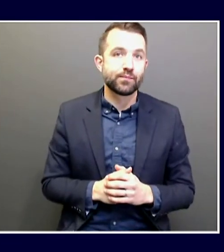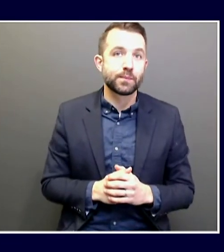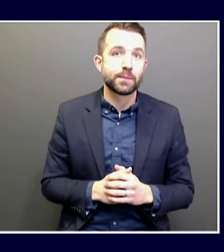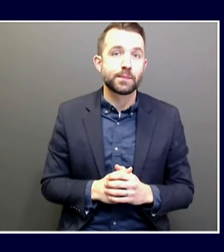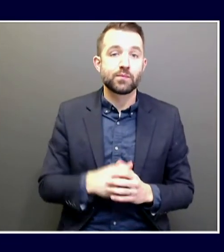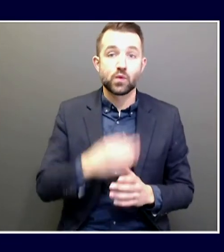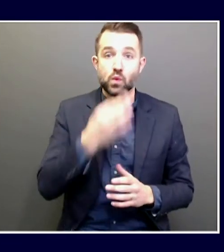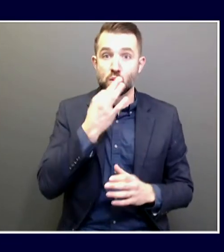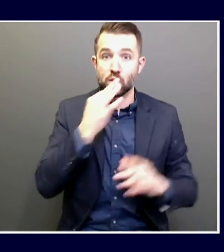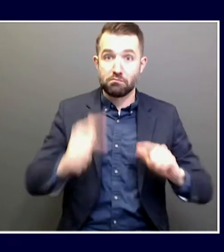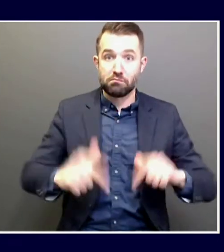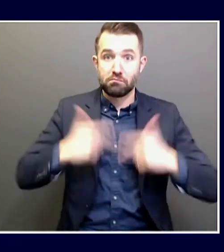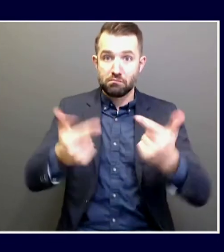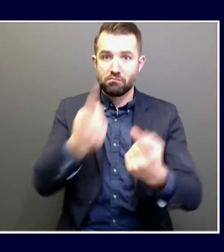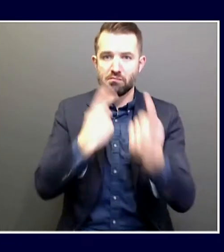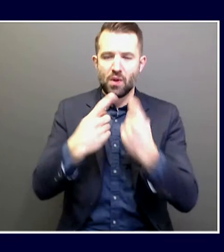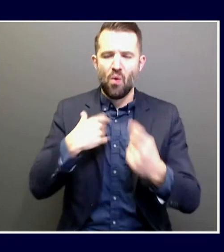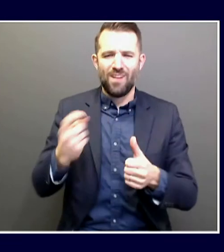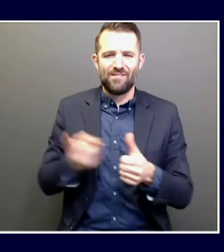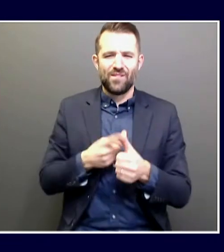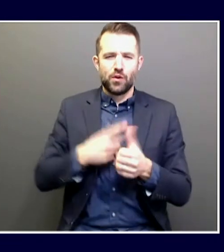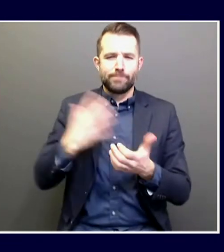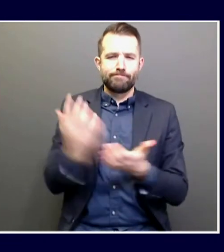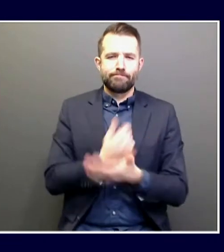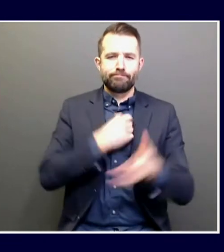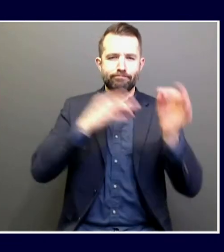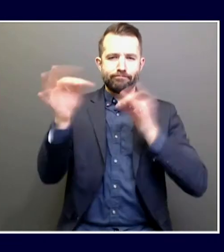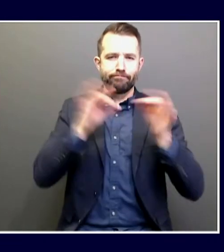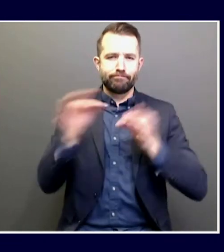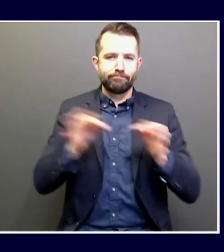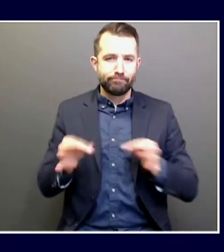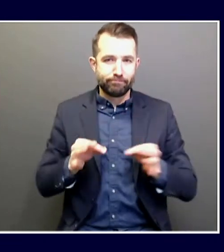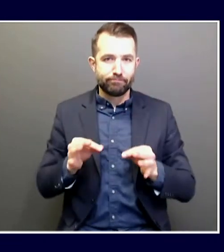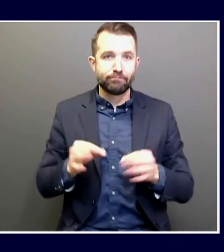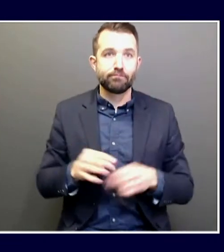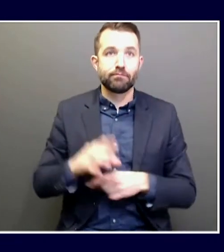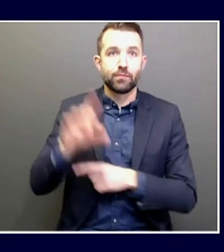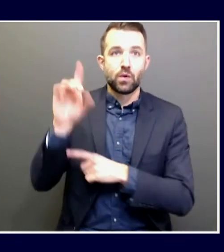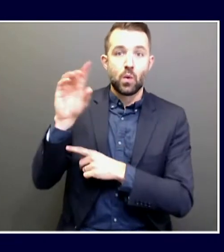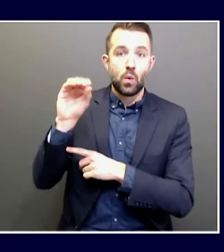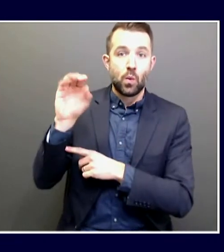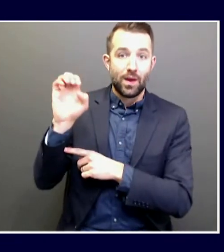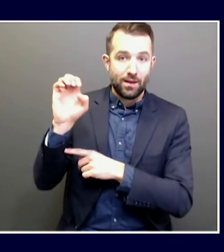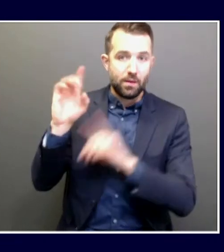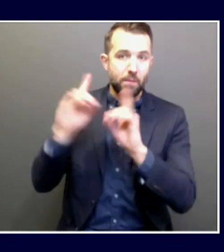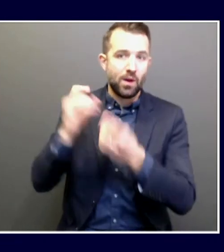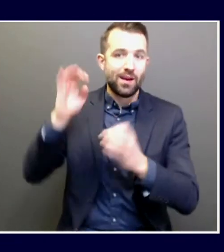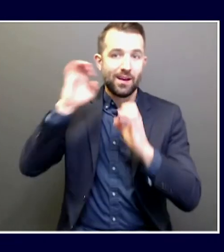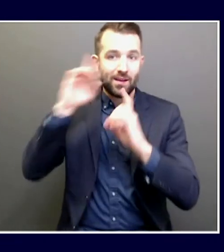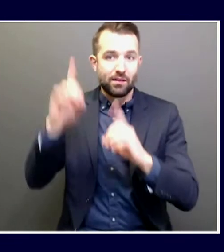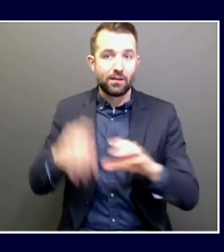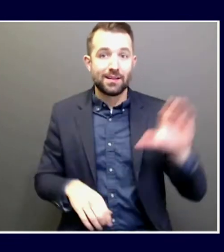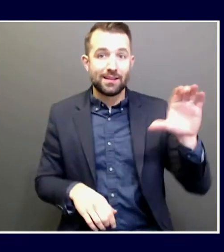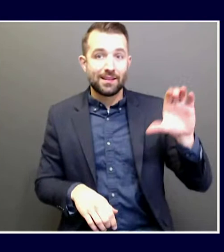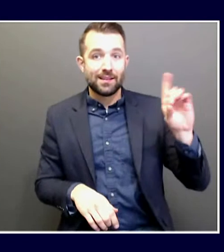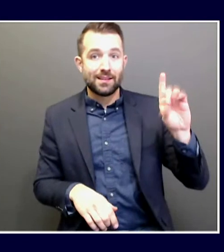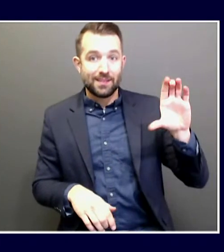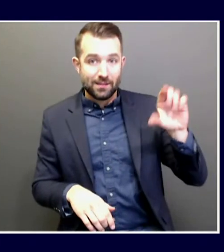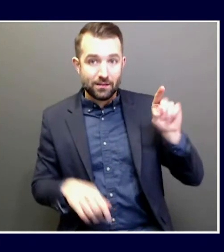change from the Maine CDC and the Maine Department of Education regarding schools and contact